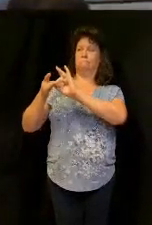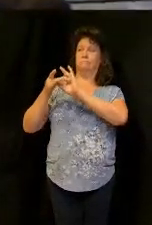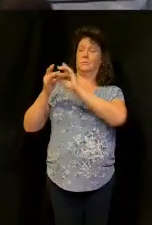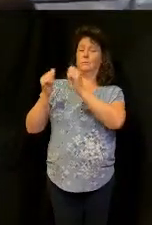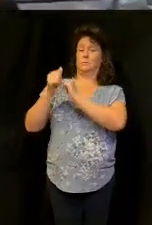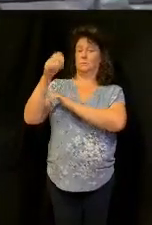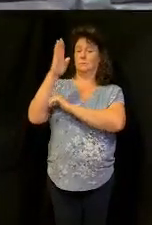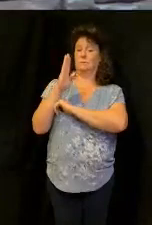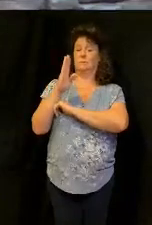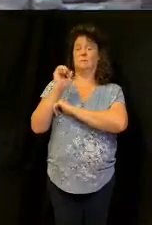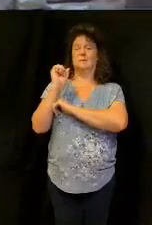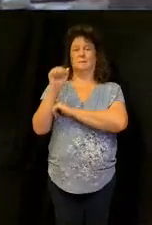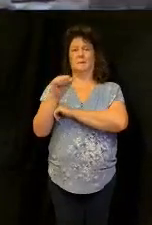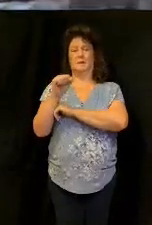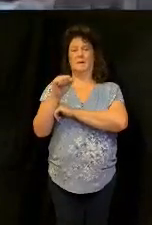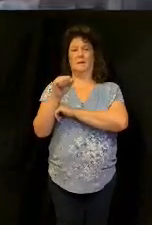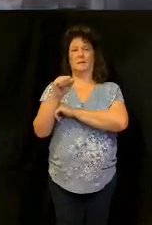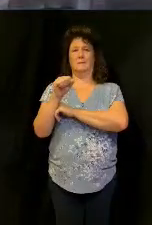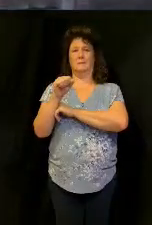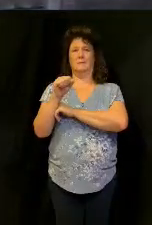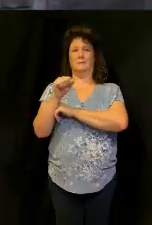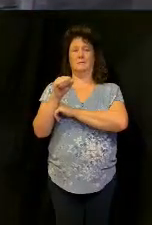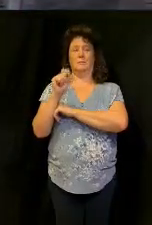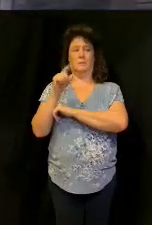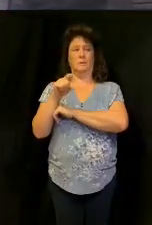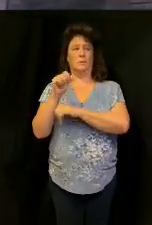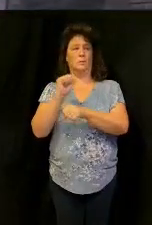yes are we going to be able to do what we need to do here absolutely